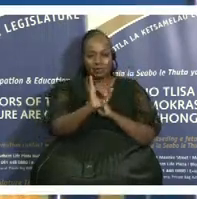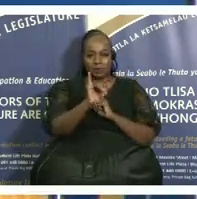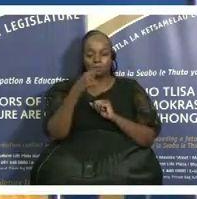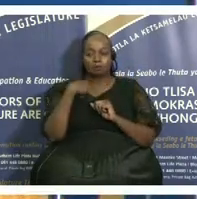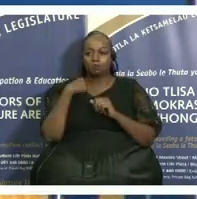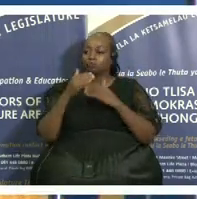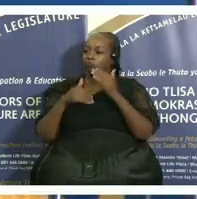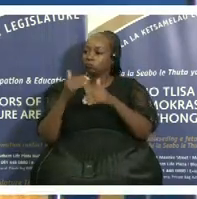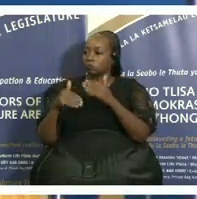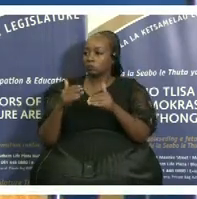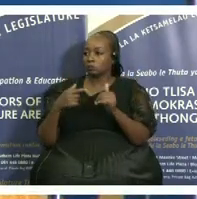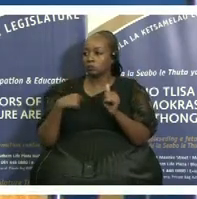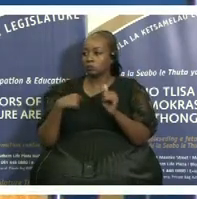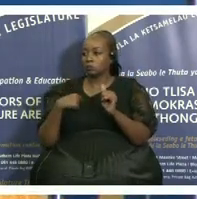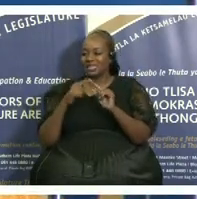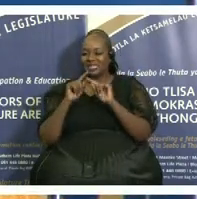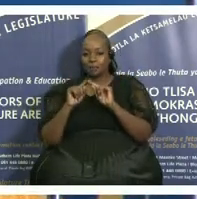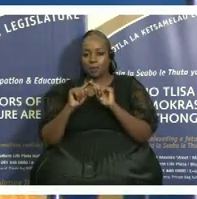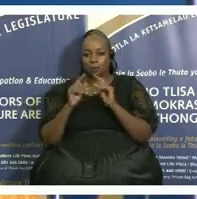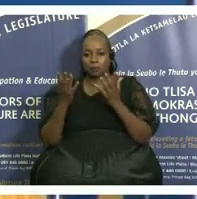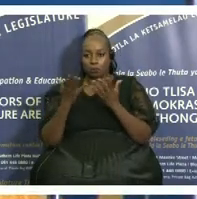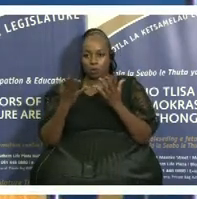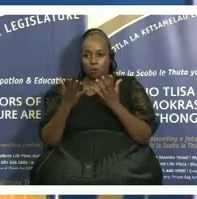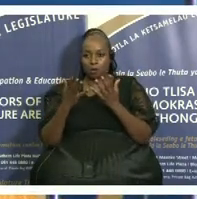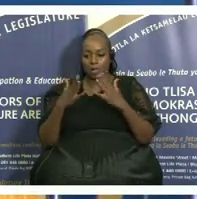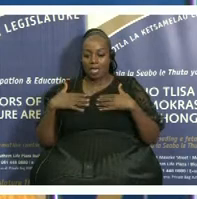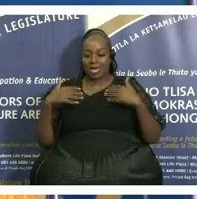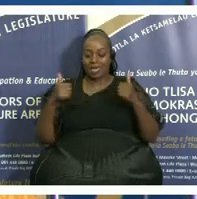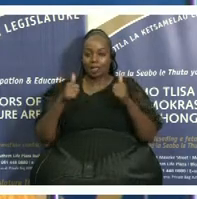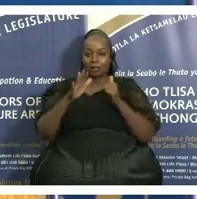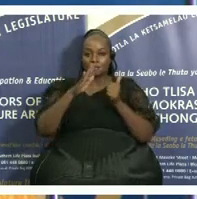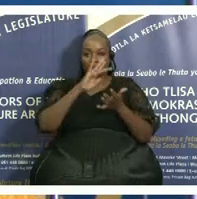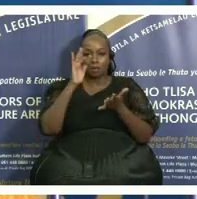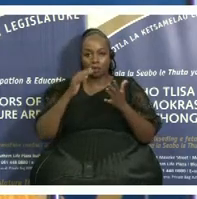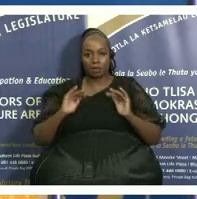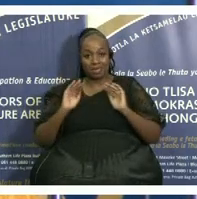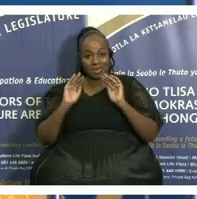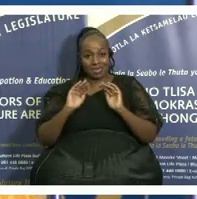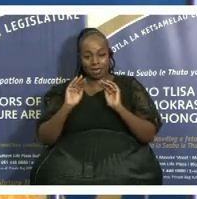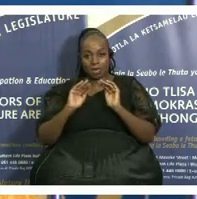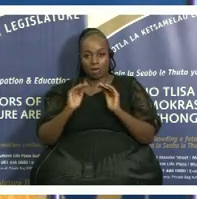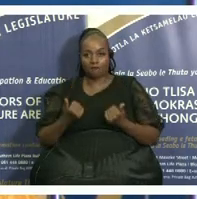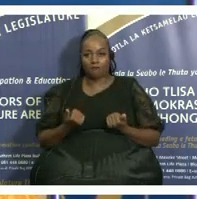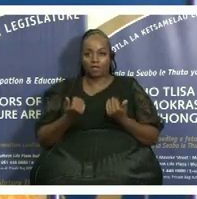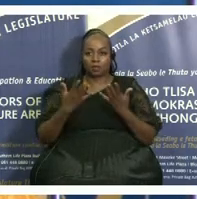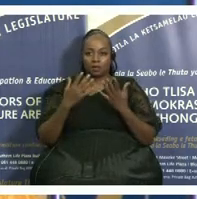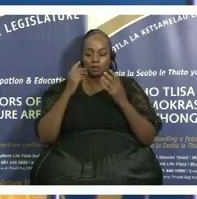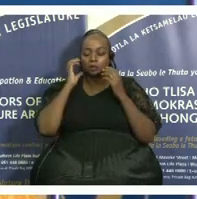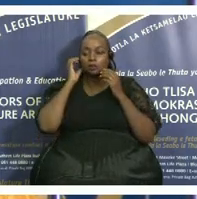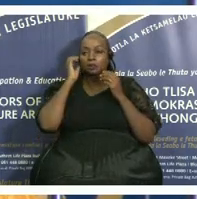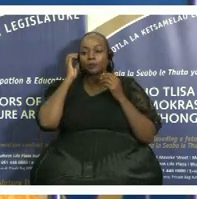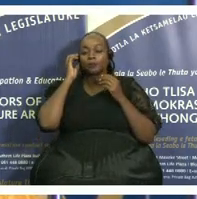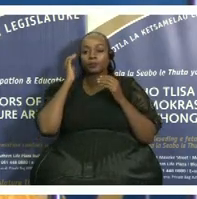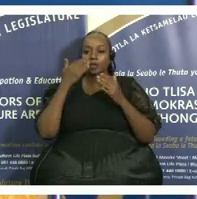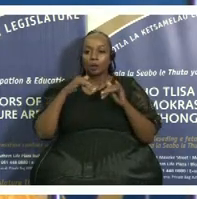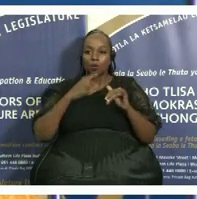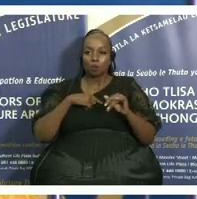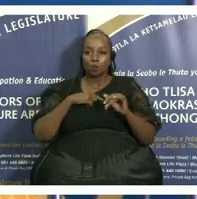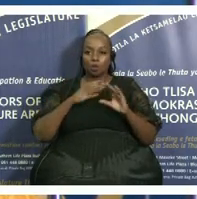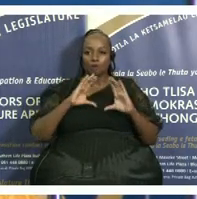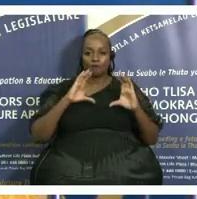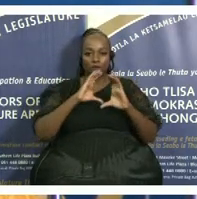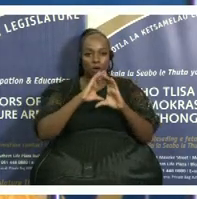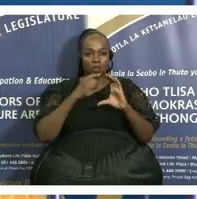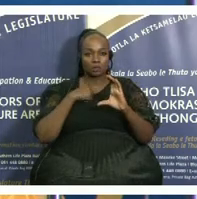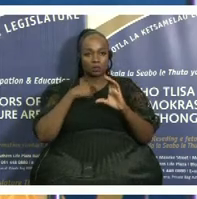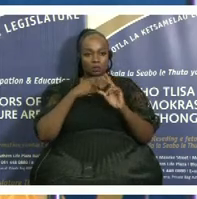on the provision and quality of our healthcare facilities and services. There will be renewed focus to strengthen our